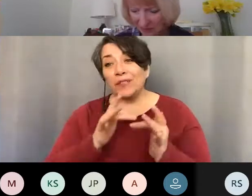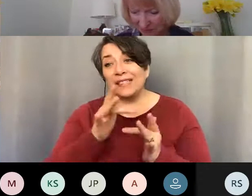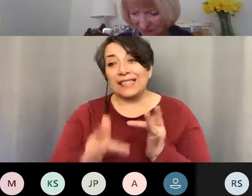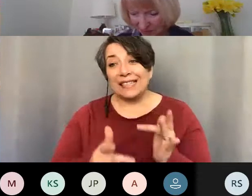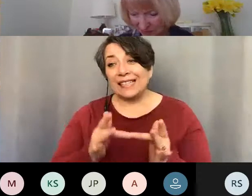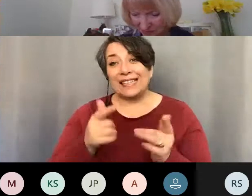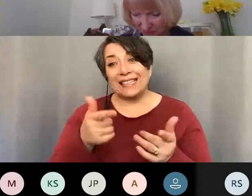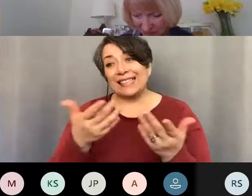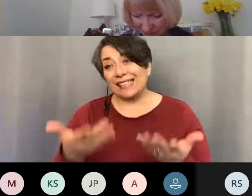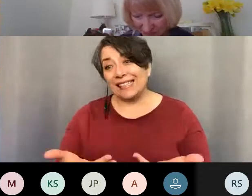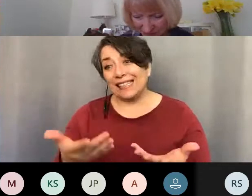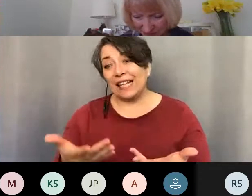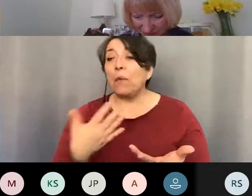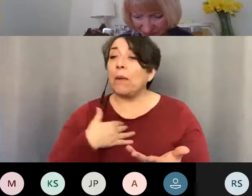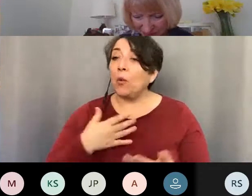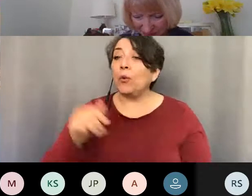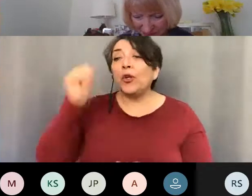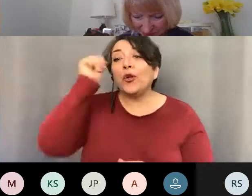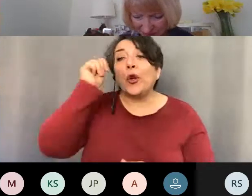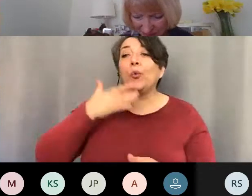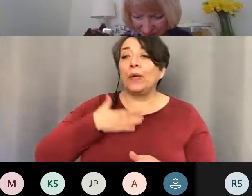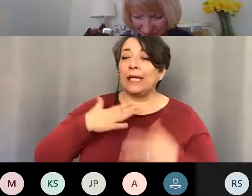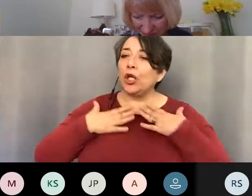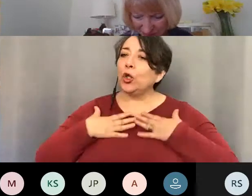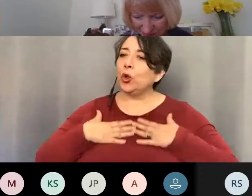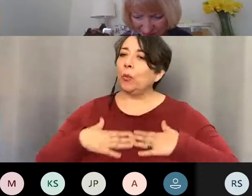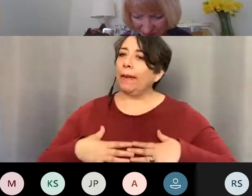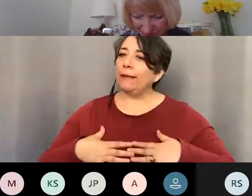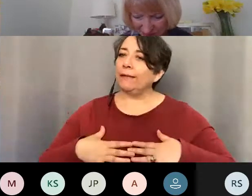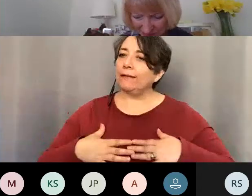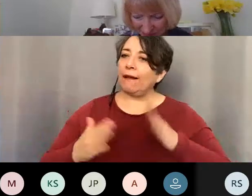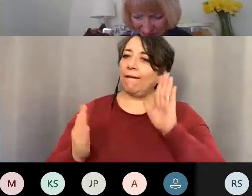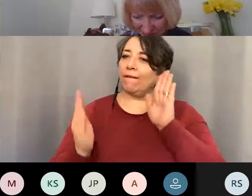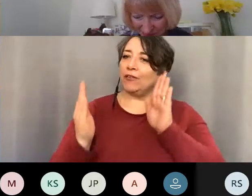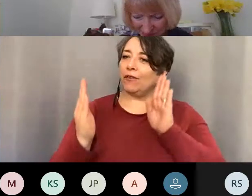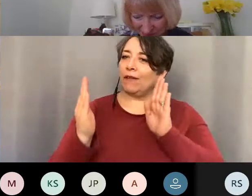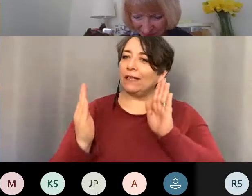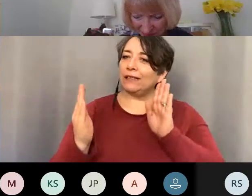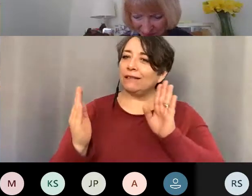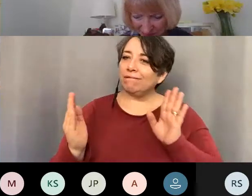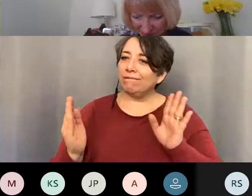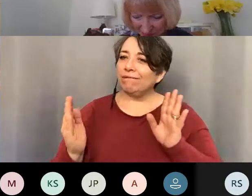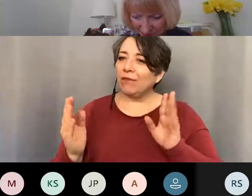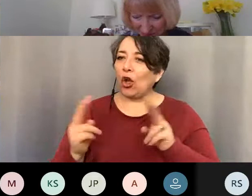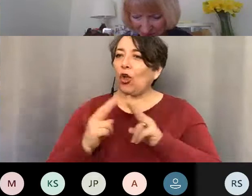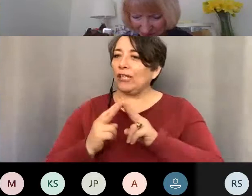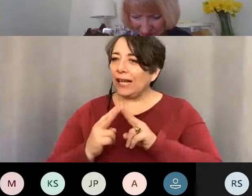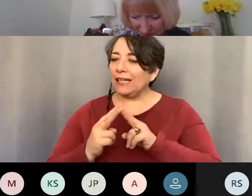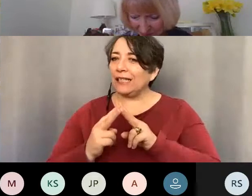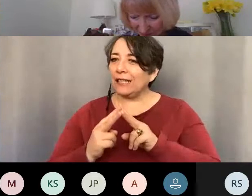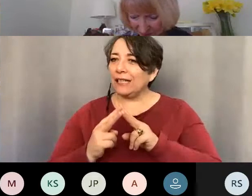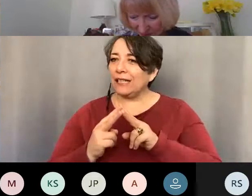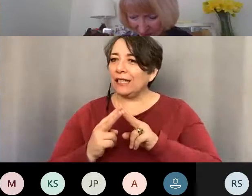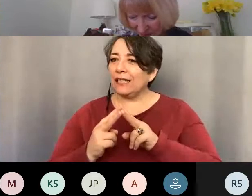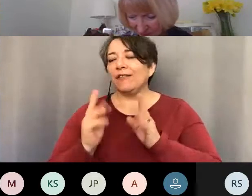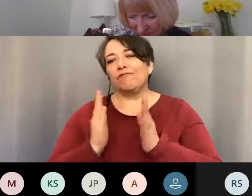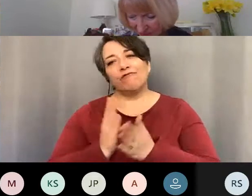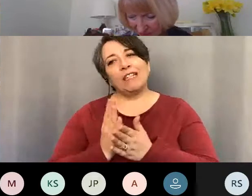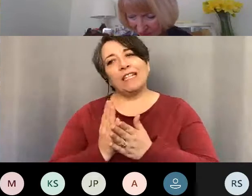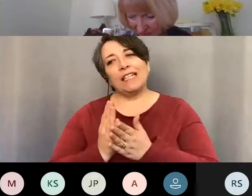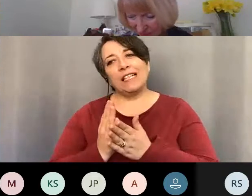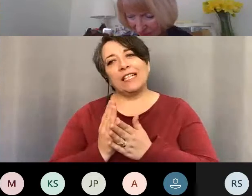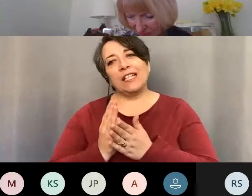well. So again, going back to where Maria mentioned that it's about patient choice and what patients would like. So if